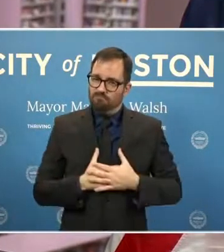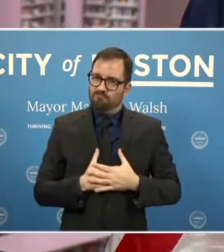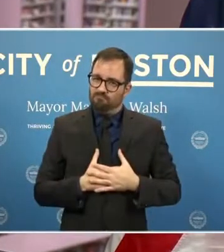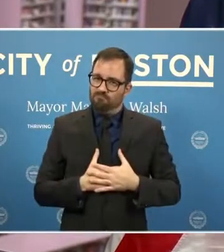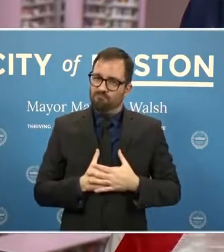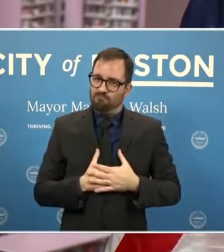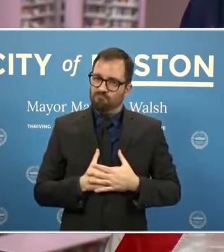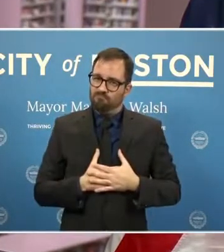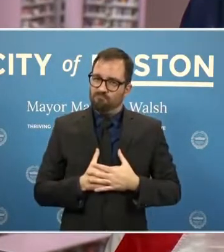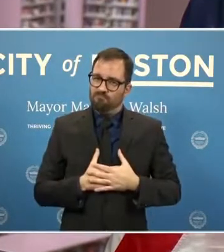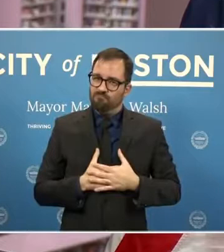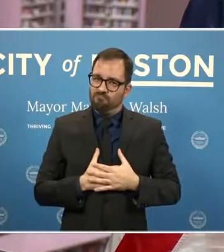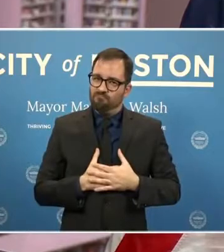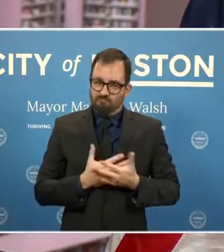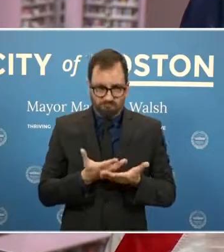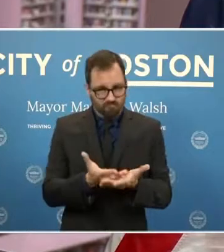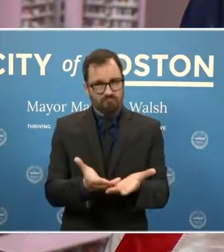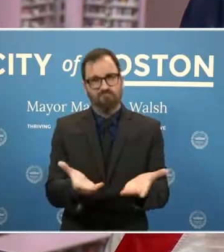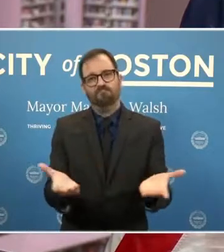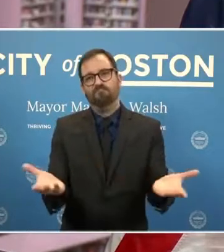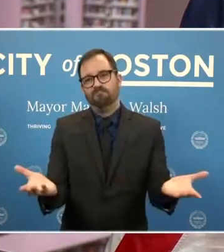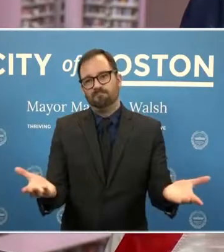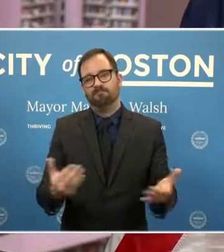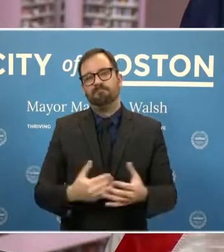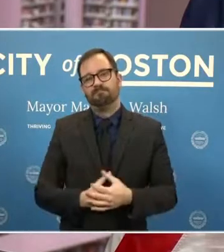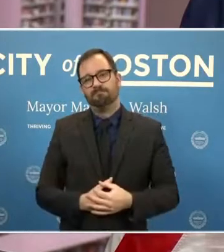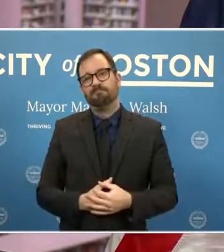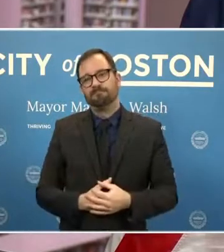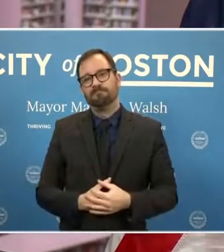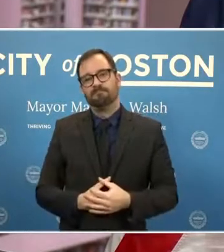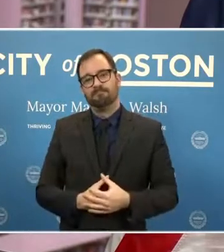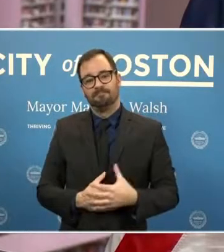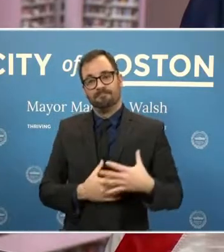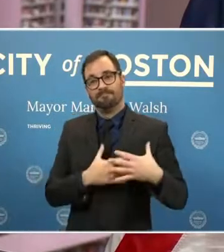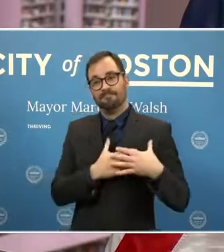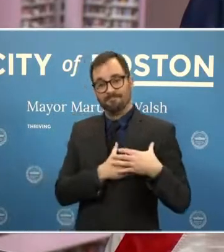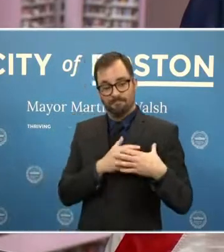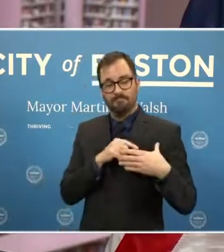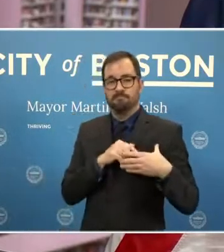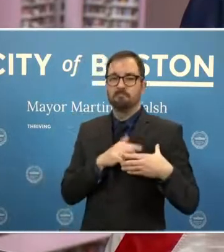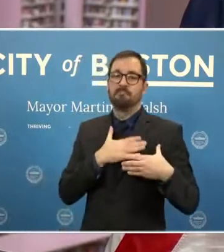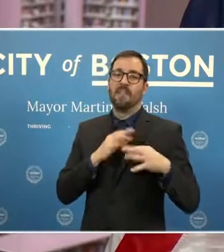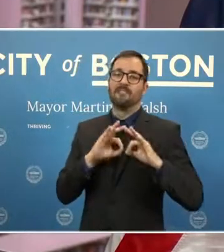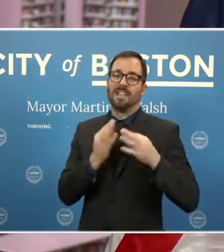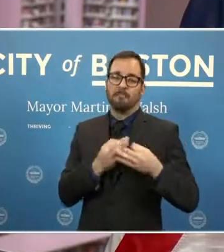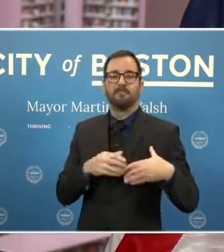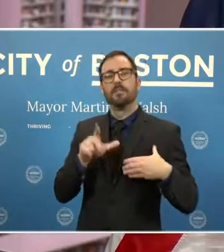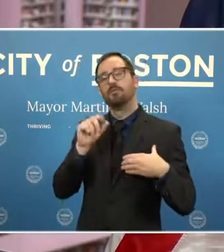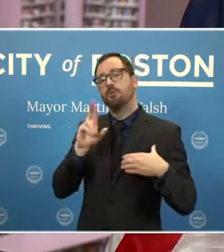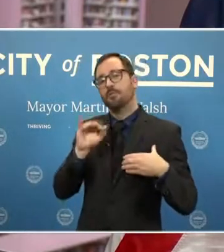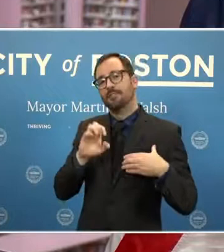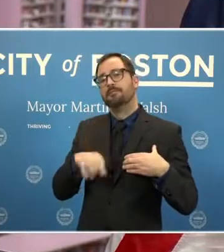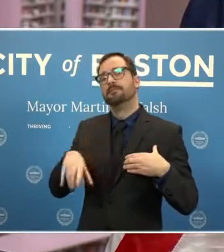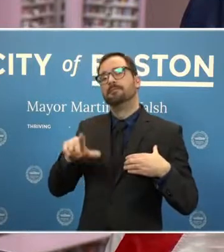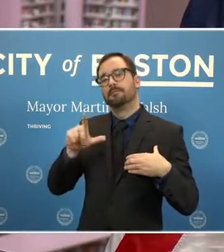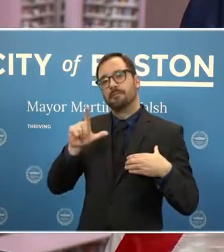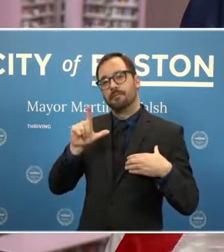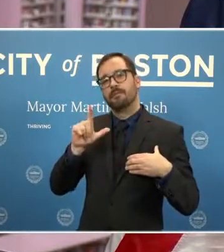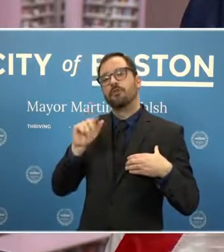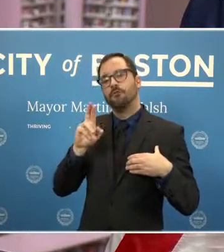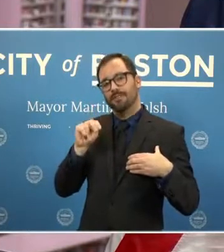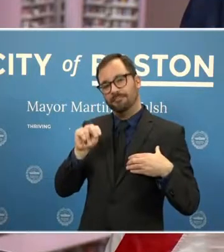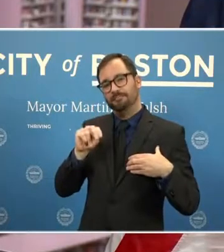Deep in my heart, it's my mother, it's Laurie, it's my brother Johnny, it's Lauren and Jeff. You are always with me, and I love